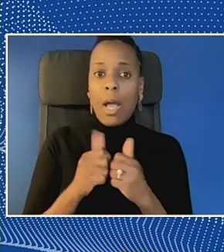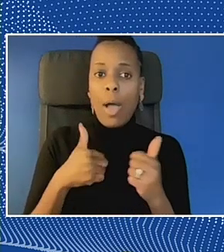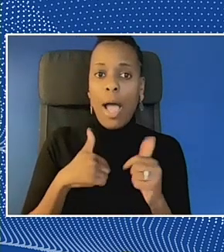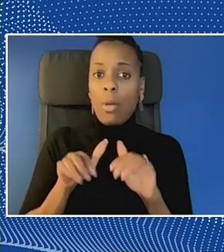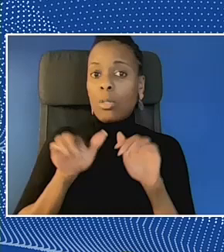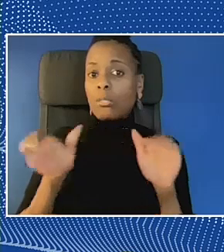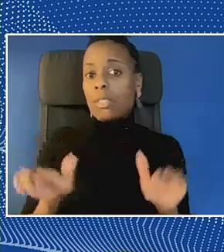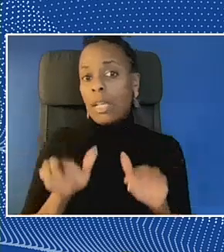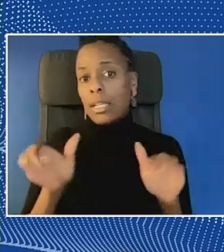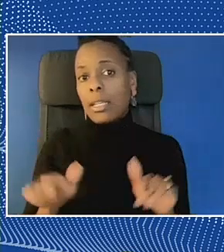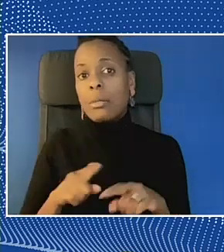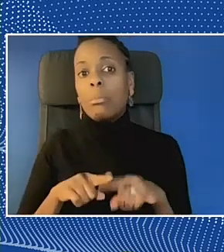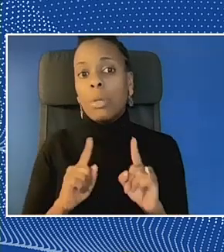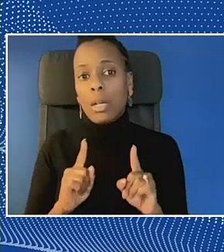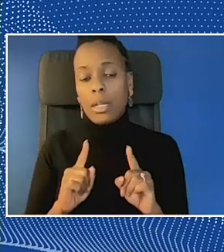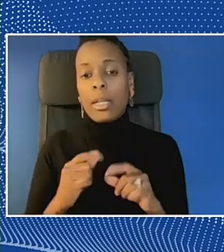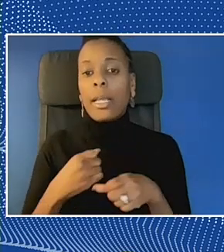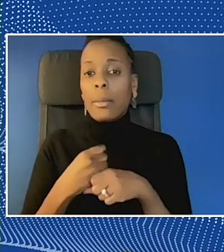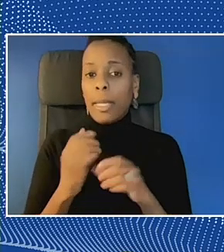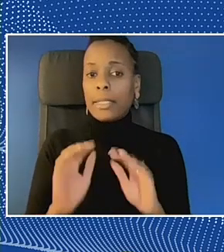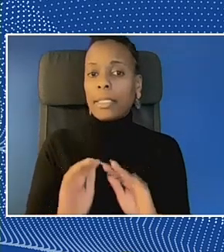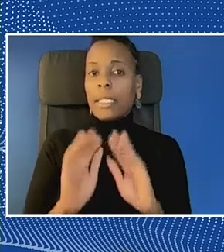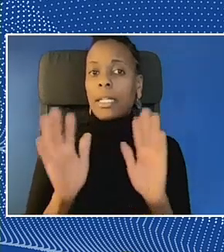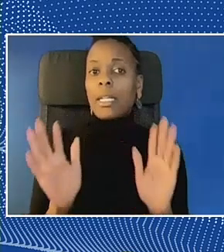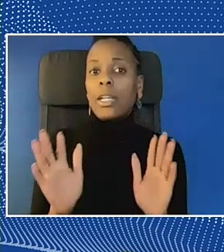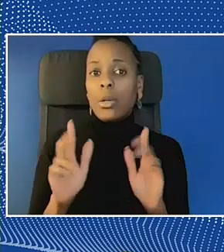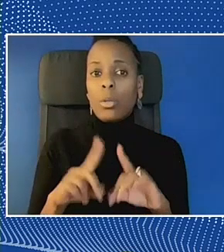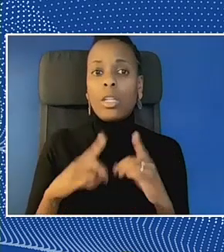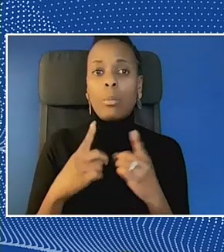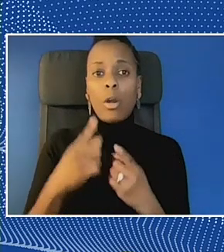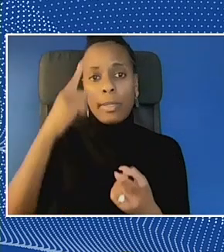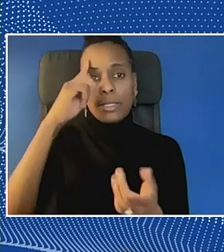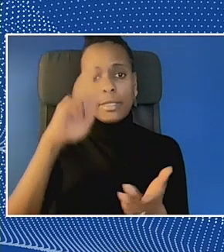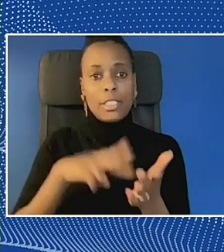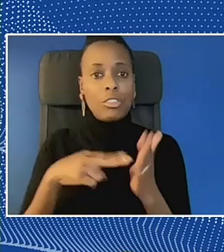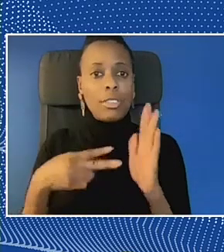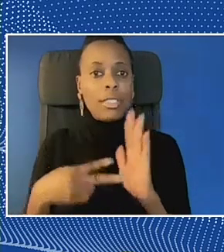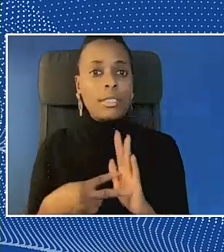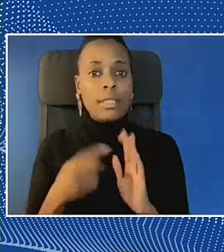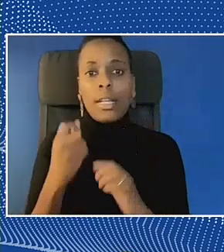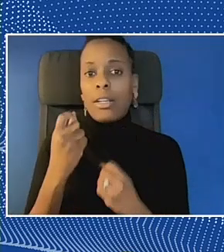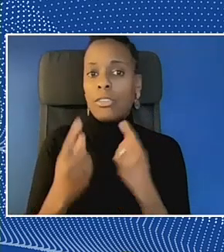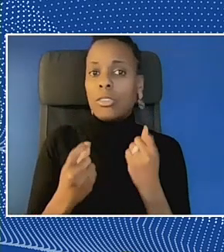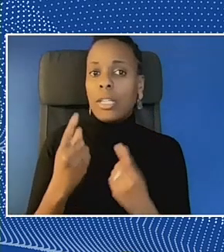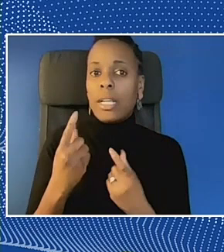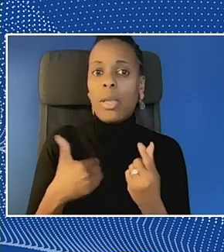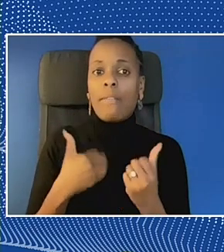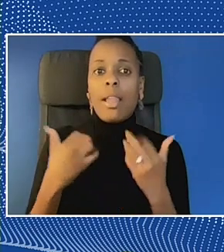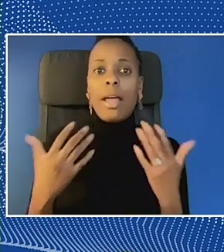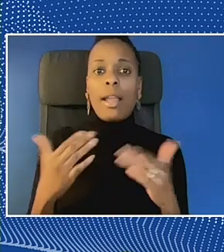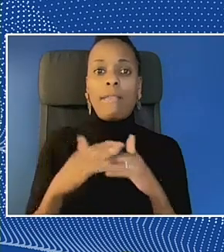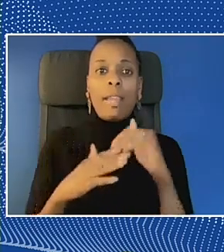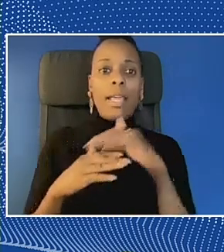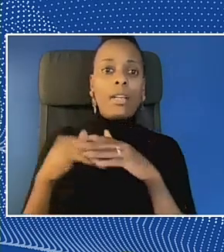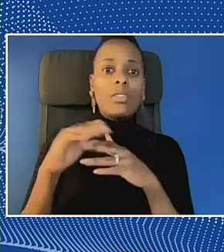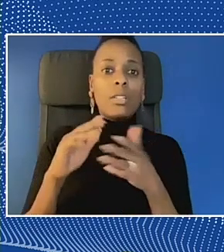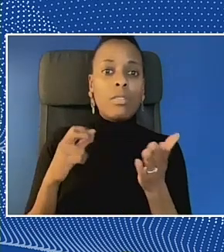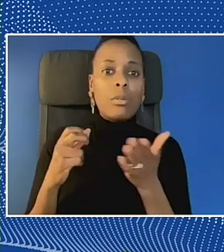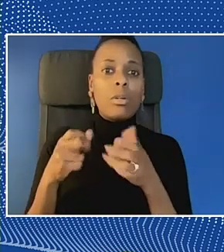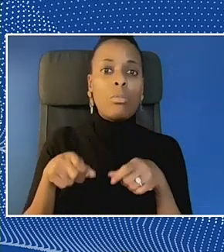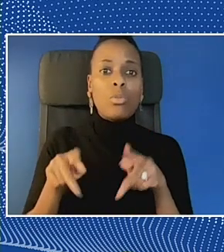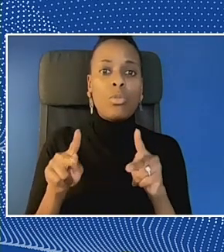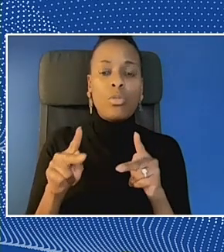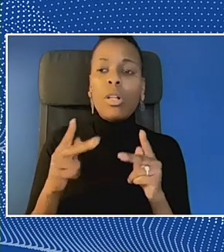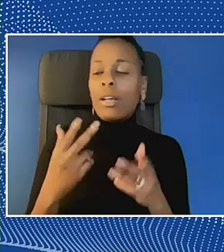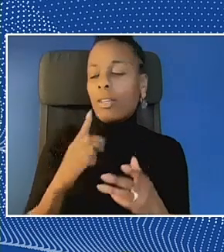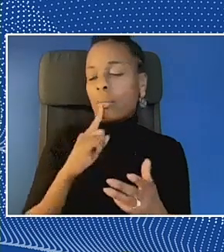that it does make it clear what the department's intentions here, and I understand you have a lot of layers of approval, and I appreciate that you've tried to do it so quickly.